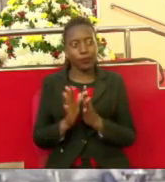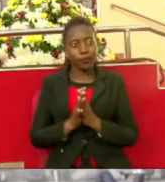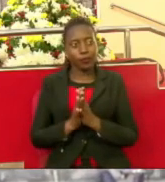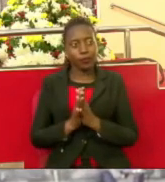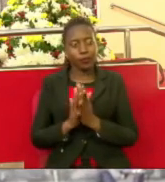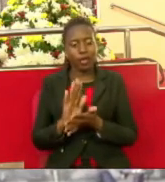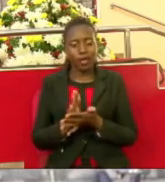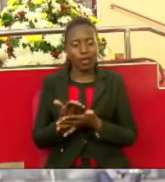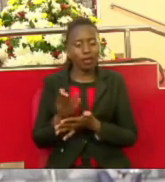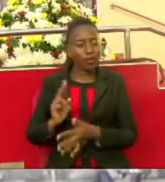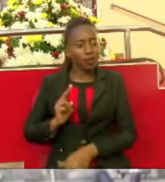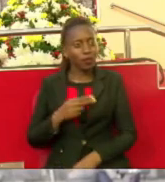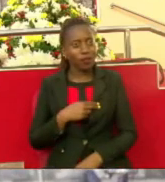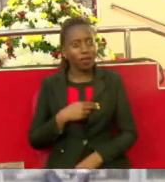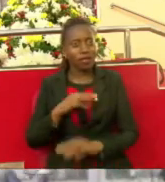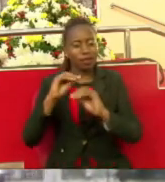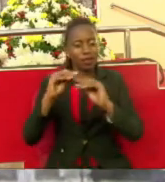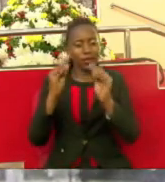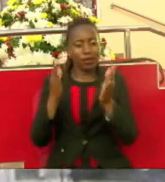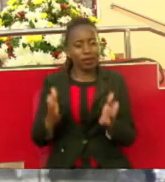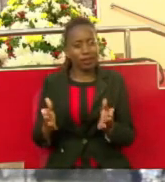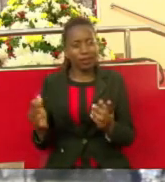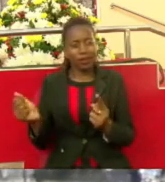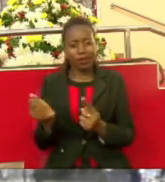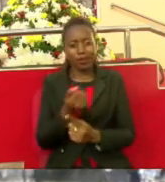Some of us could be teachers that have been harassed by parents.